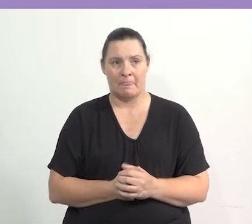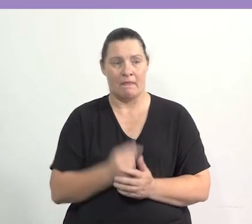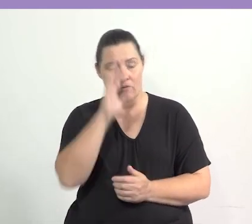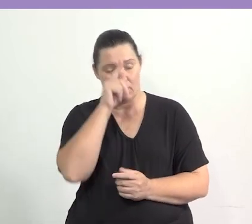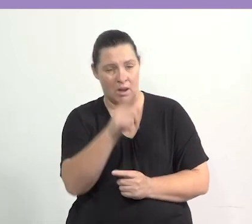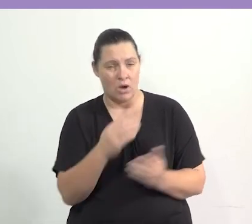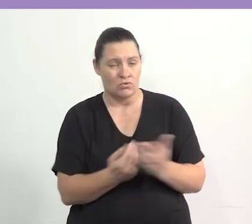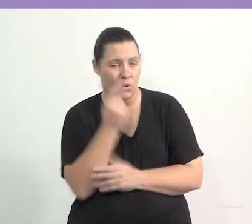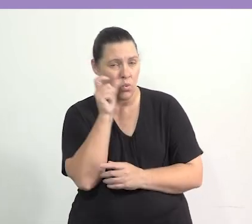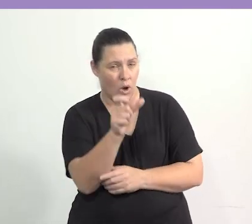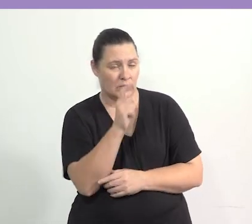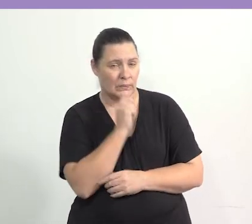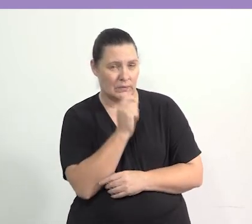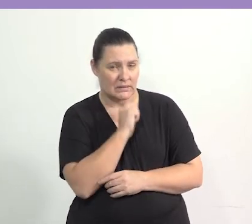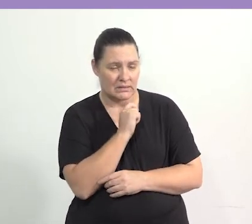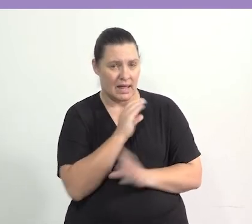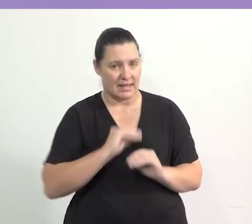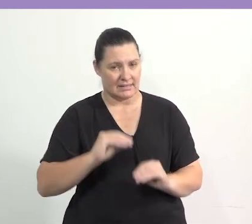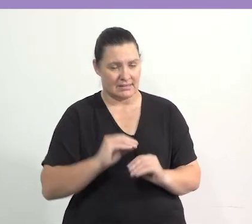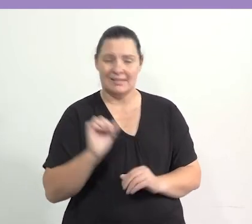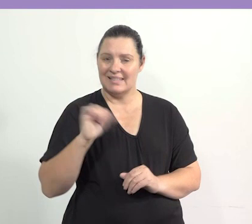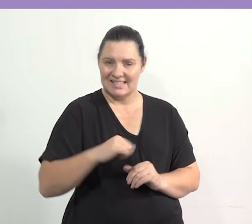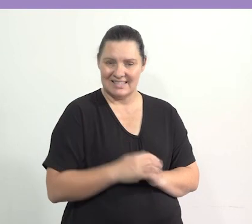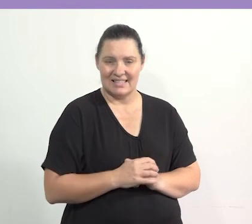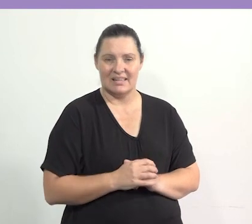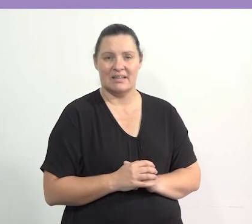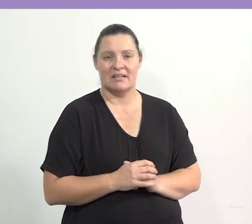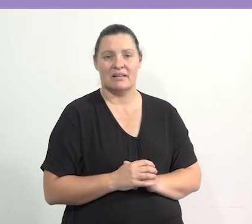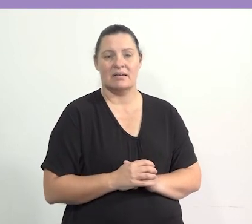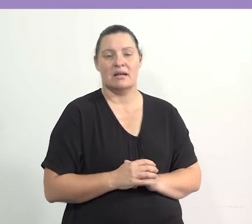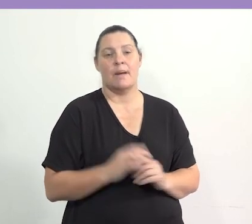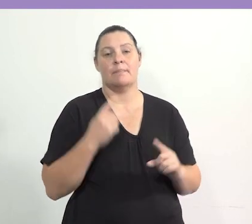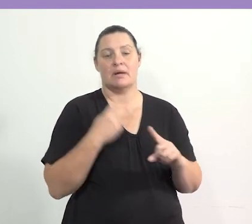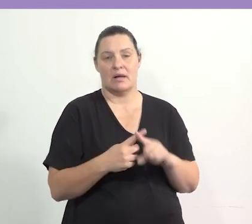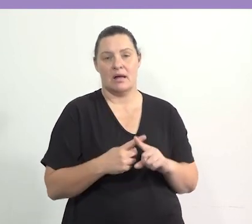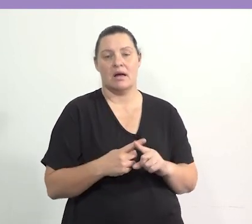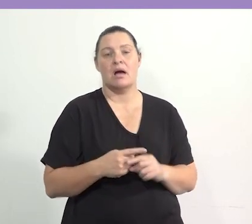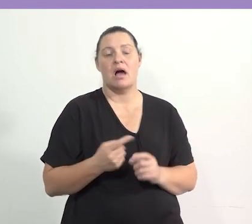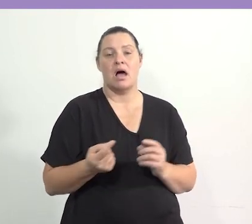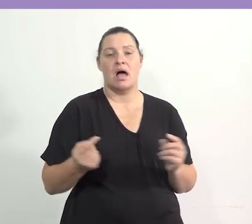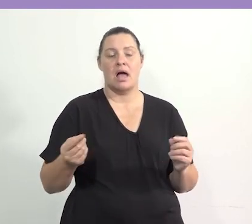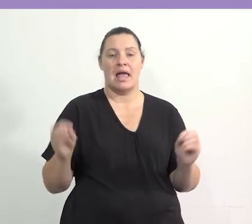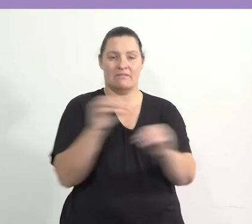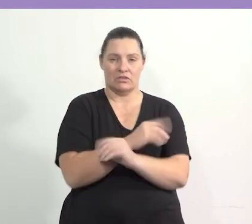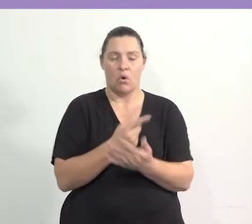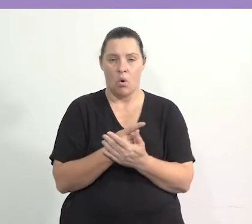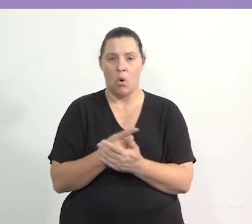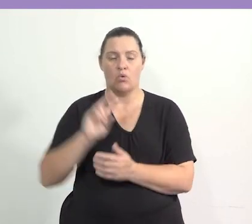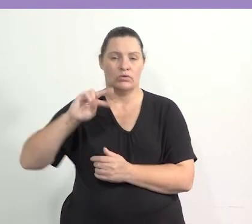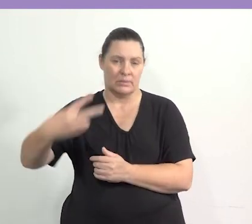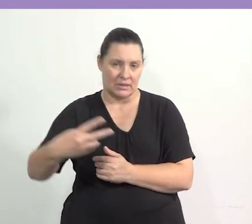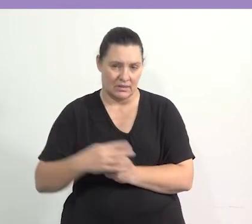Do you remember the new word that we were using in our lesson? Yes, this is the multiplicative inverse, or the